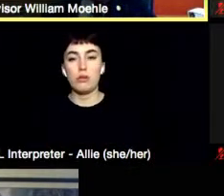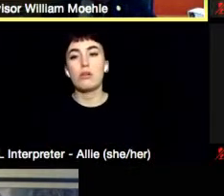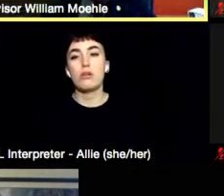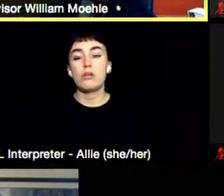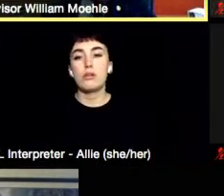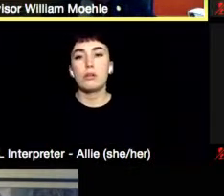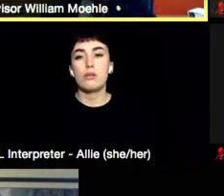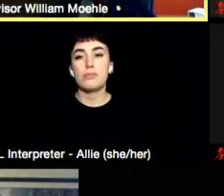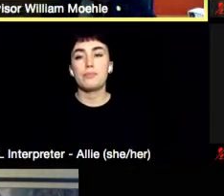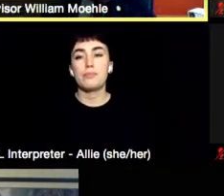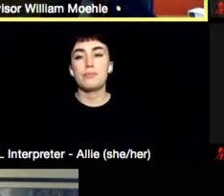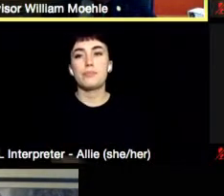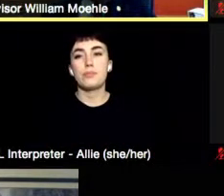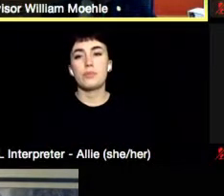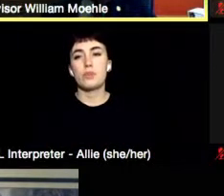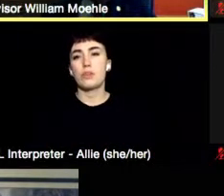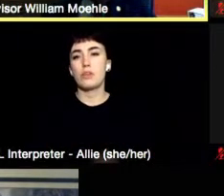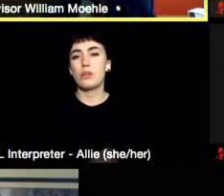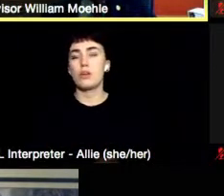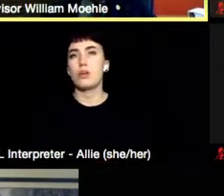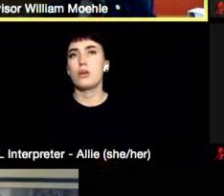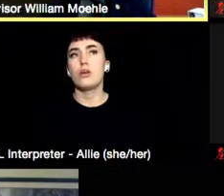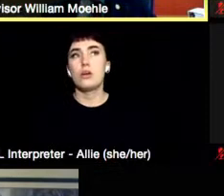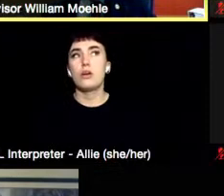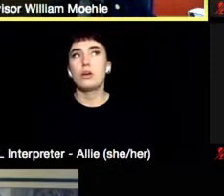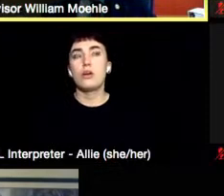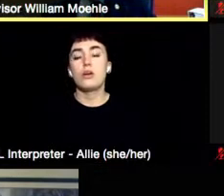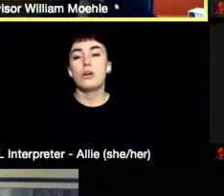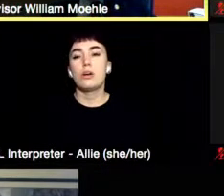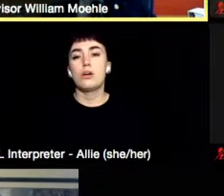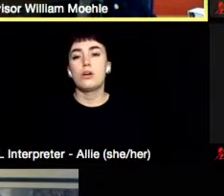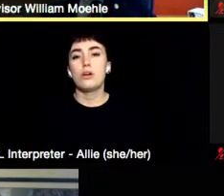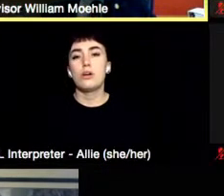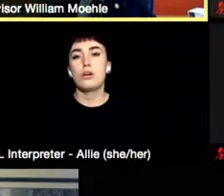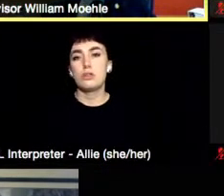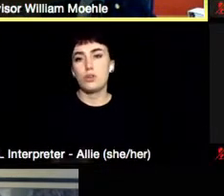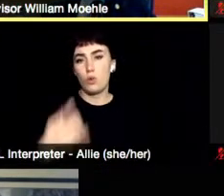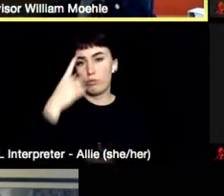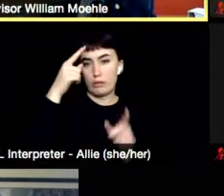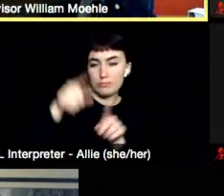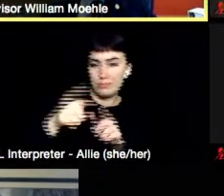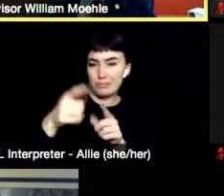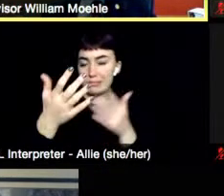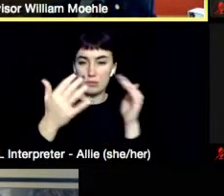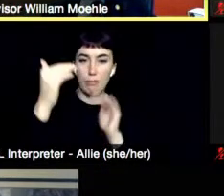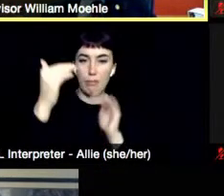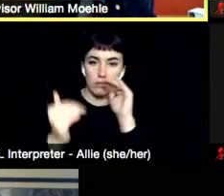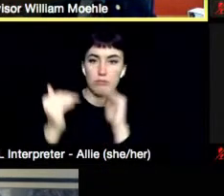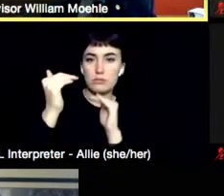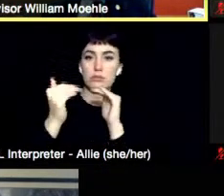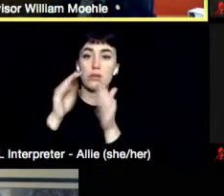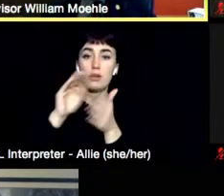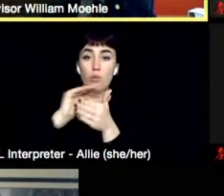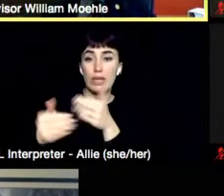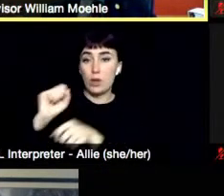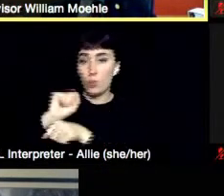The trade-off, the balancing between weekend